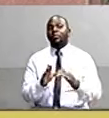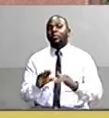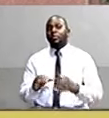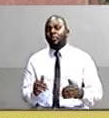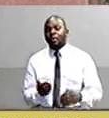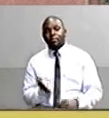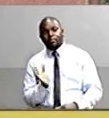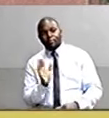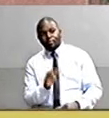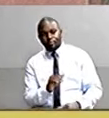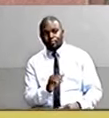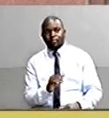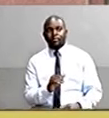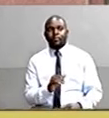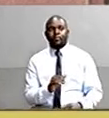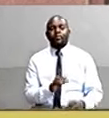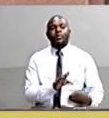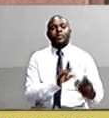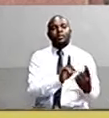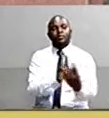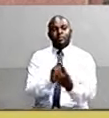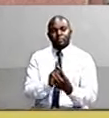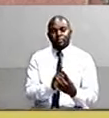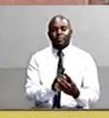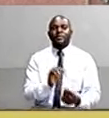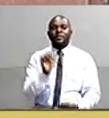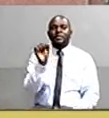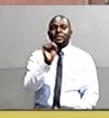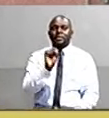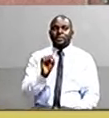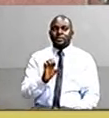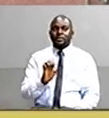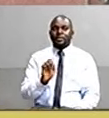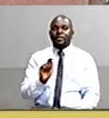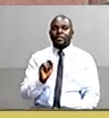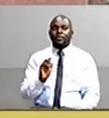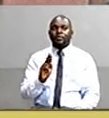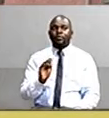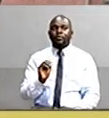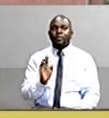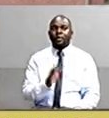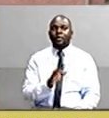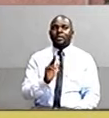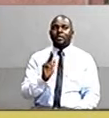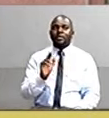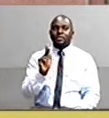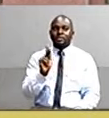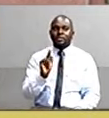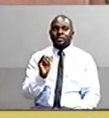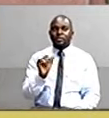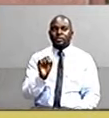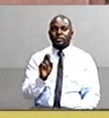come back and meet them, the widow of Setuba, the widow of Chisitu, the widow of